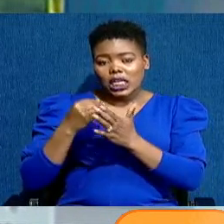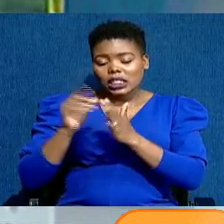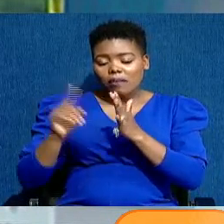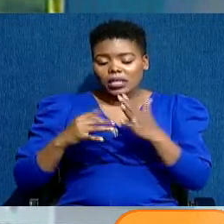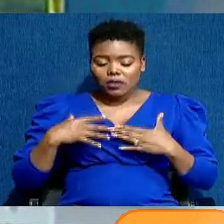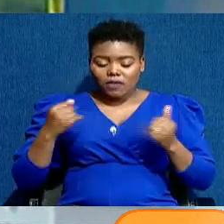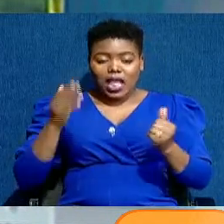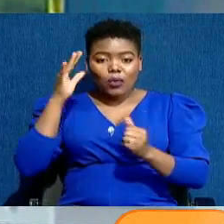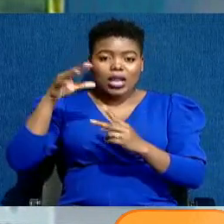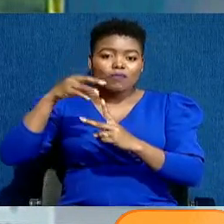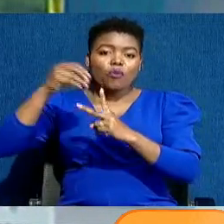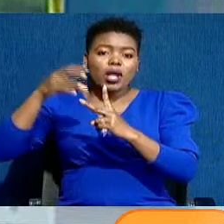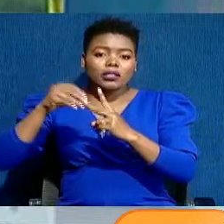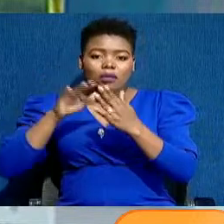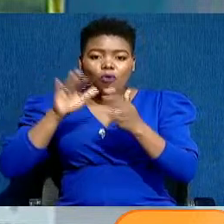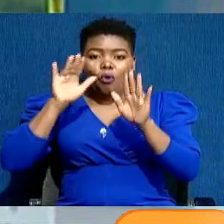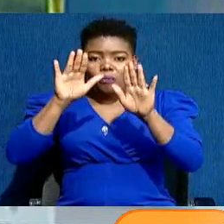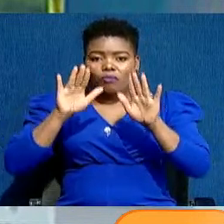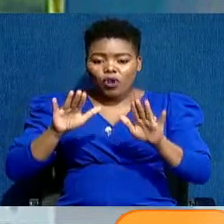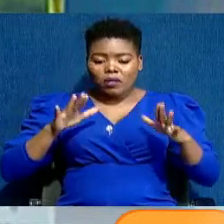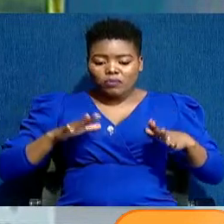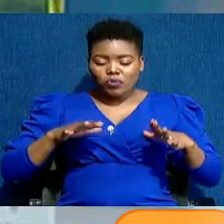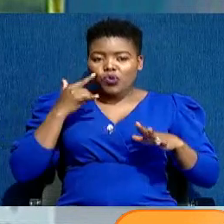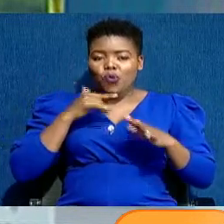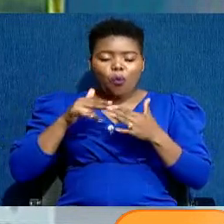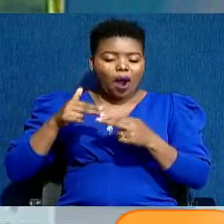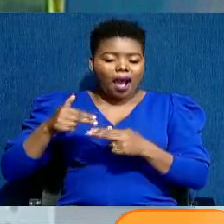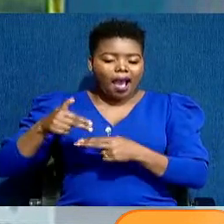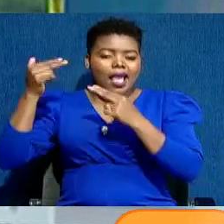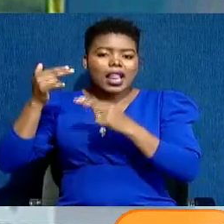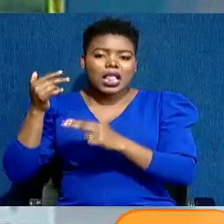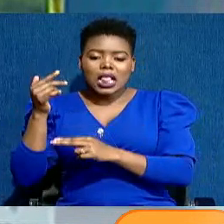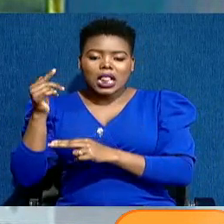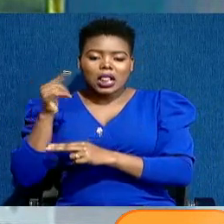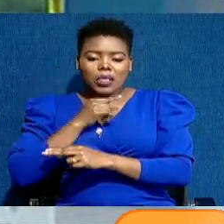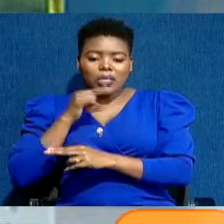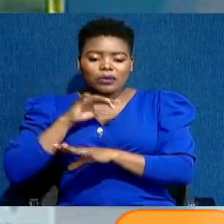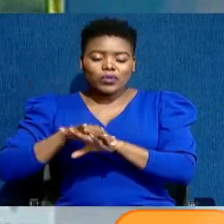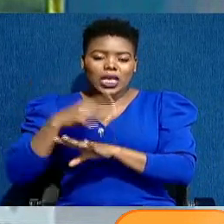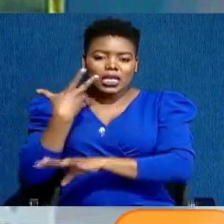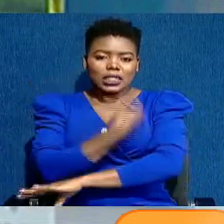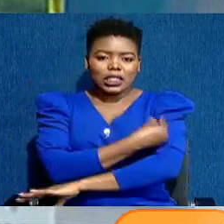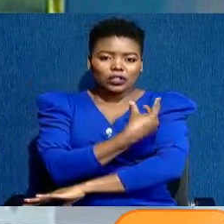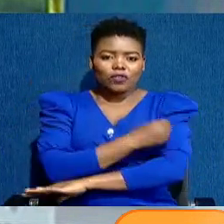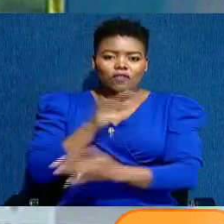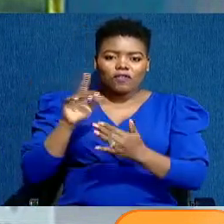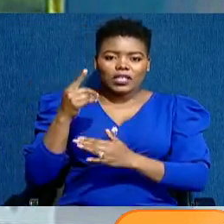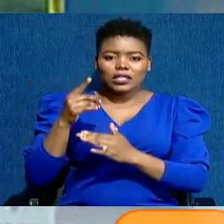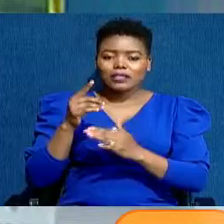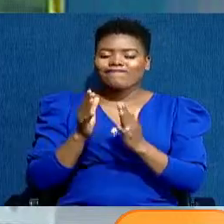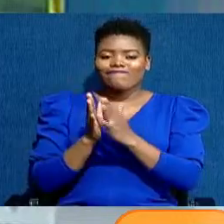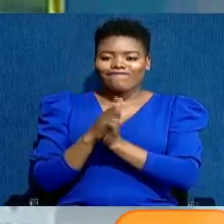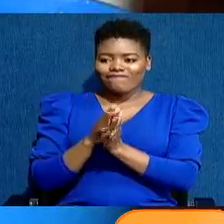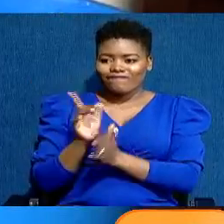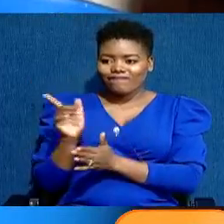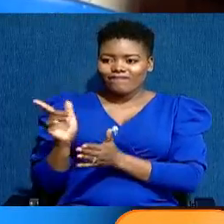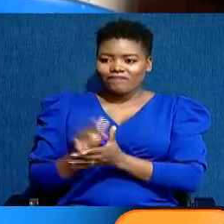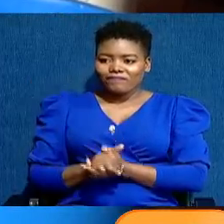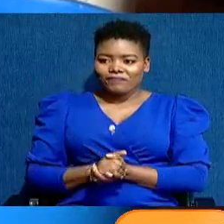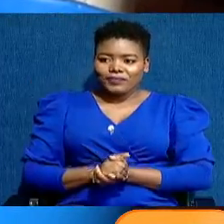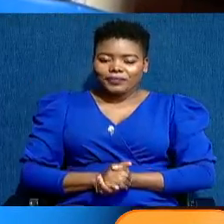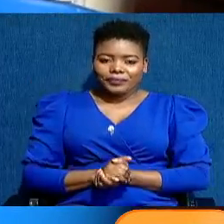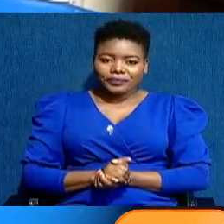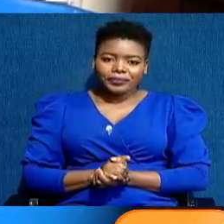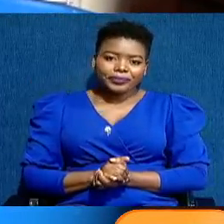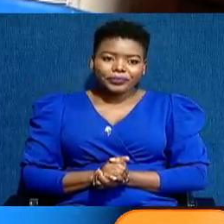will prioritize key populations who are most at risk to receive the injection free of charge.